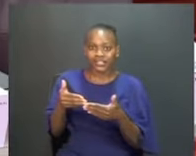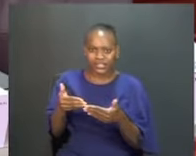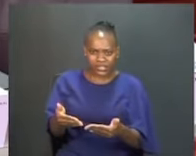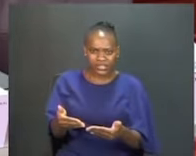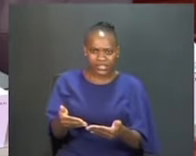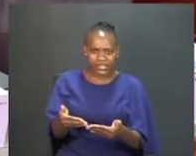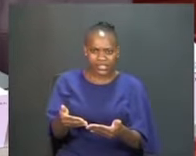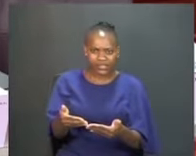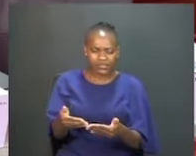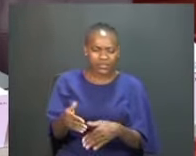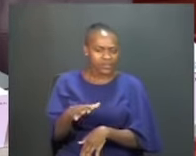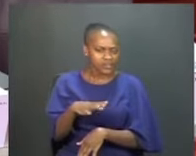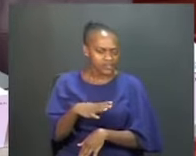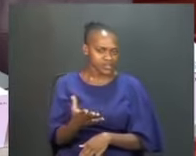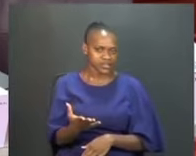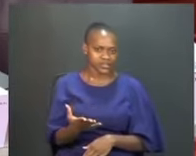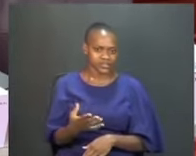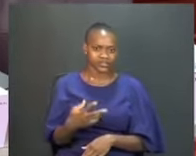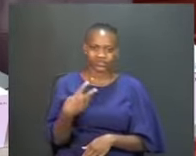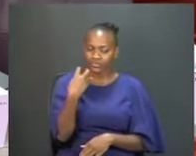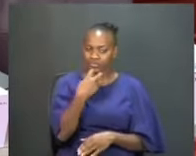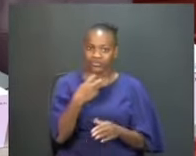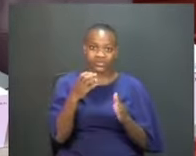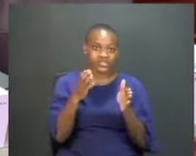not. So, Mr. Speaker,